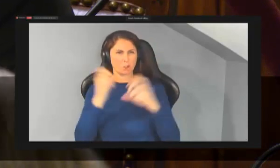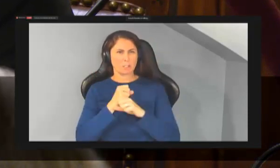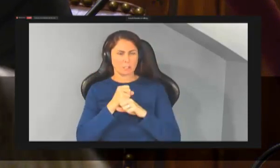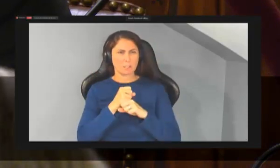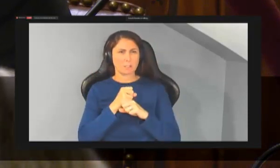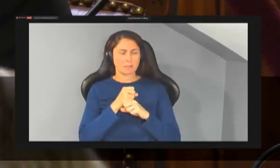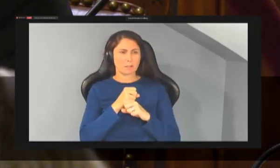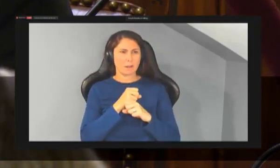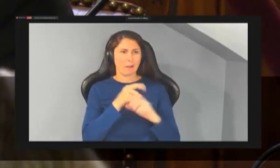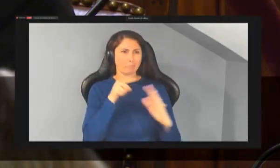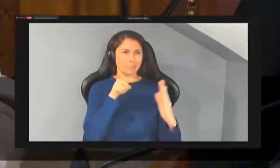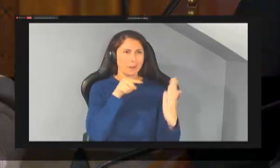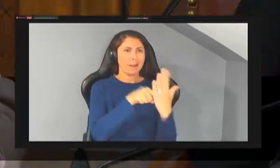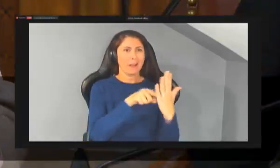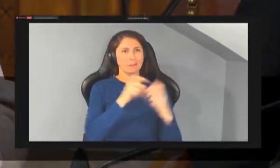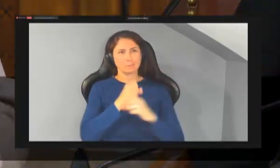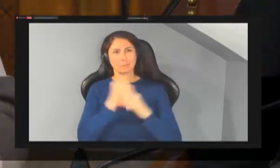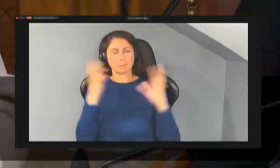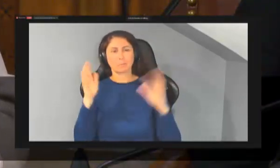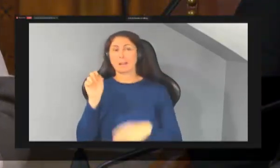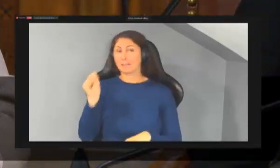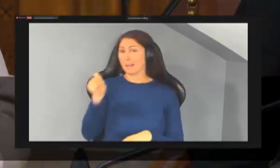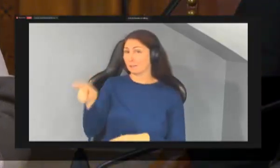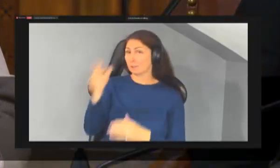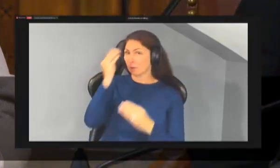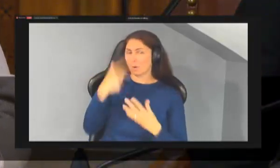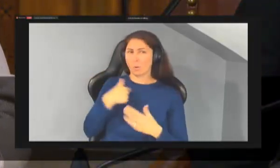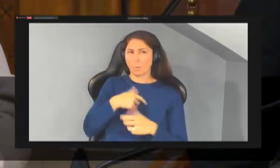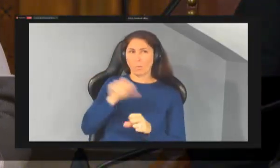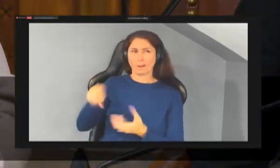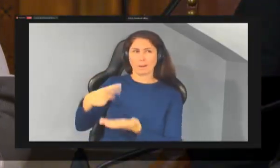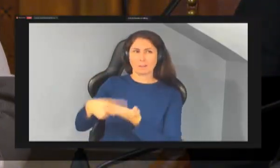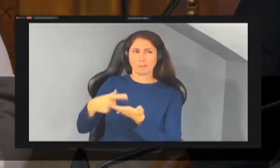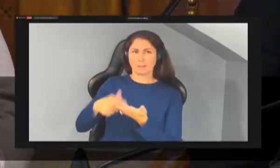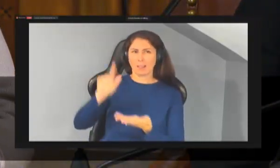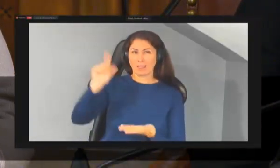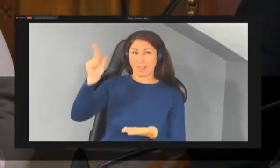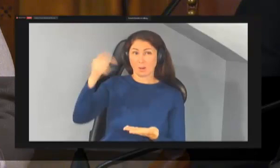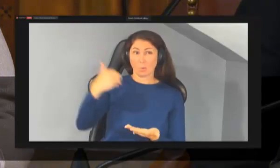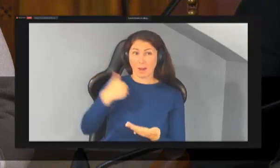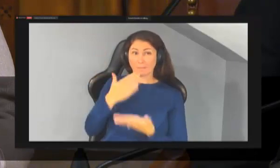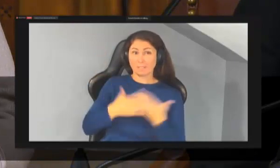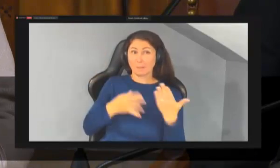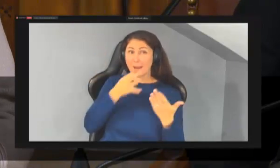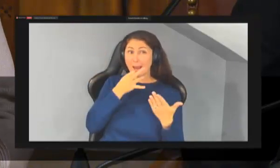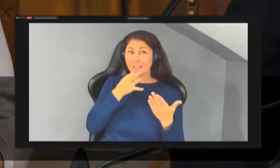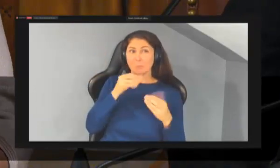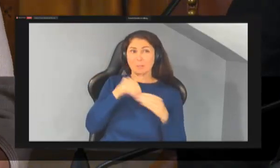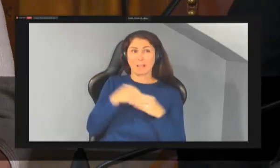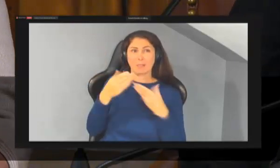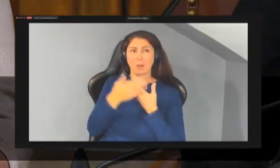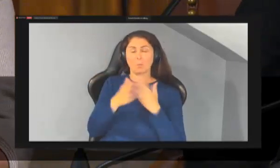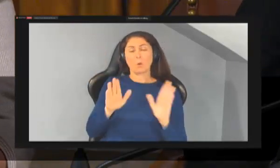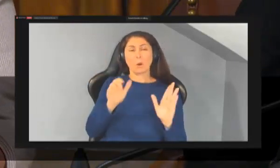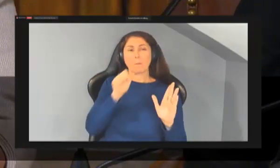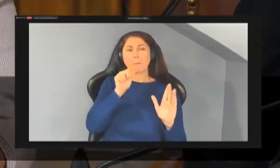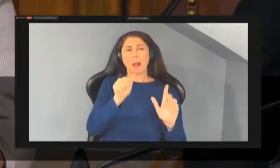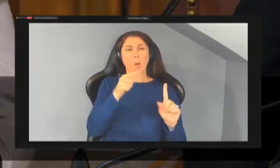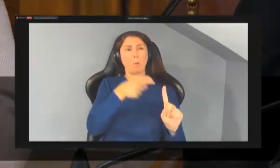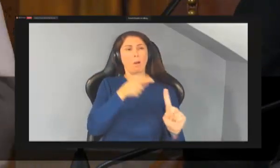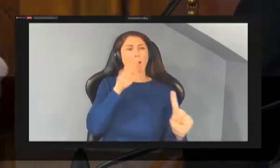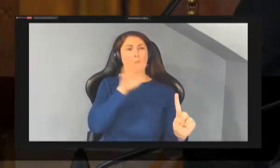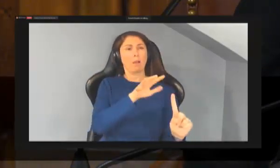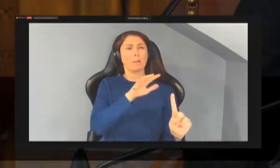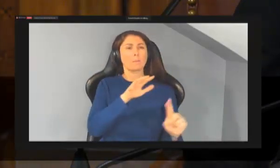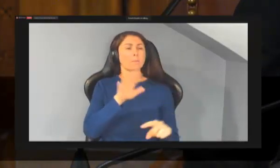Councilwoman Warwick's just advised me that we can revisit this later because there actually are some experts in the room. So I won't put you on the spot for that one. Long